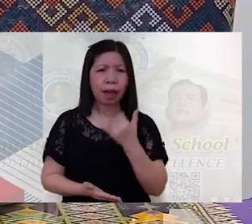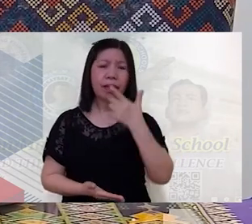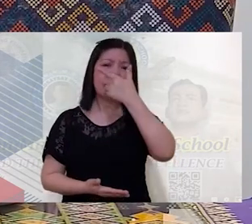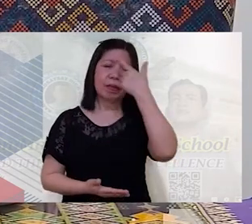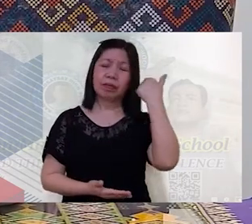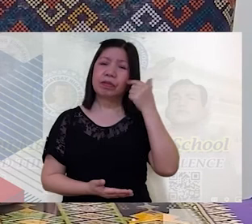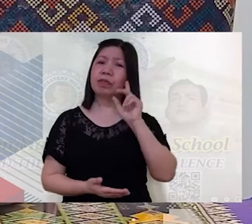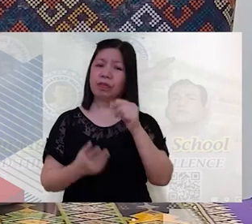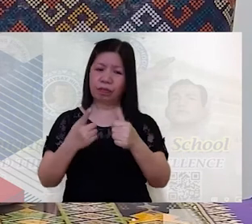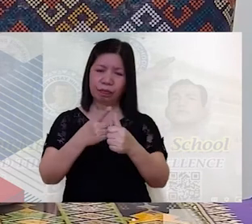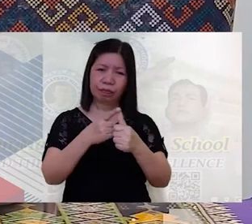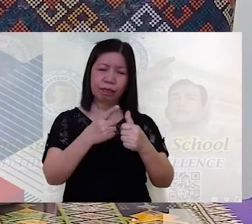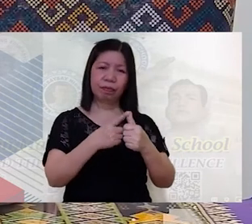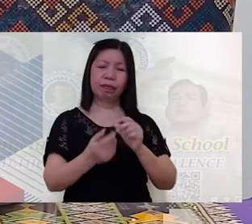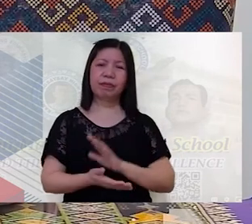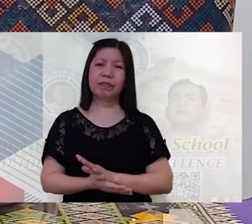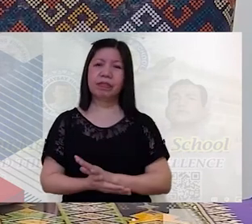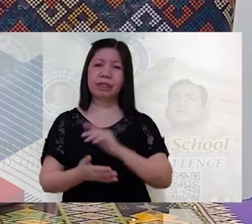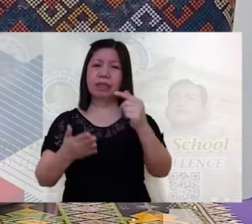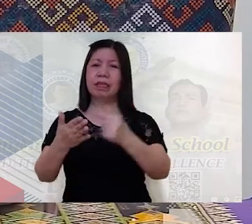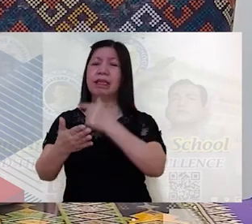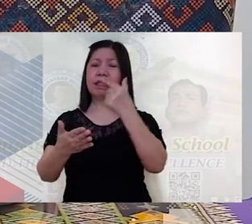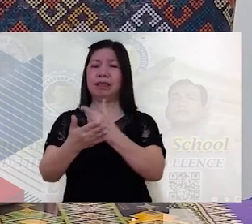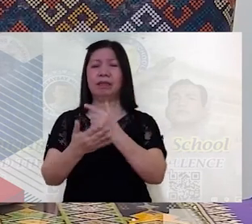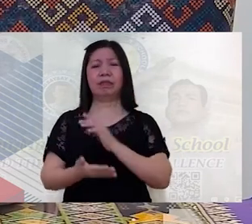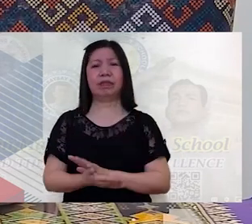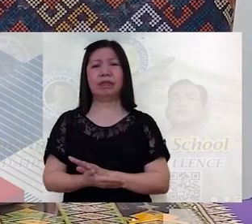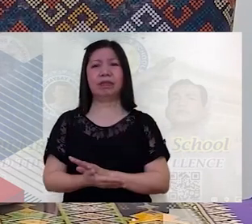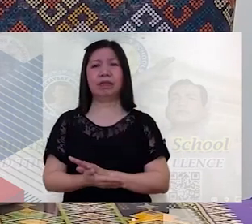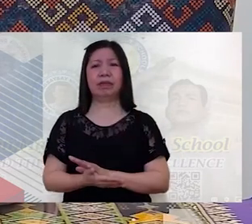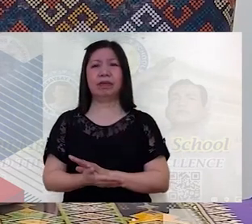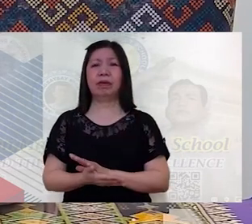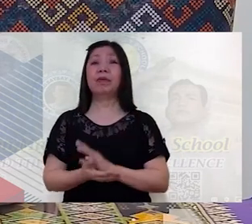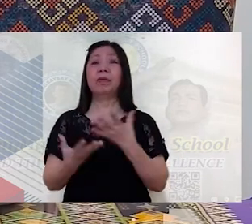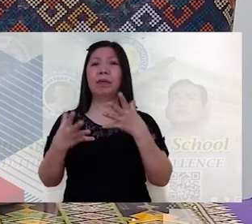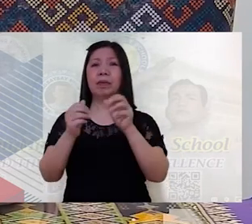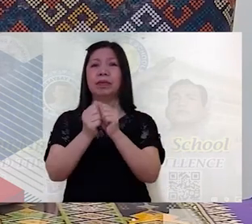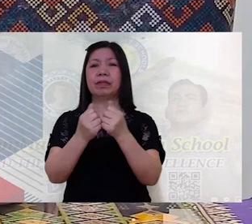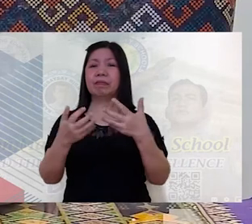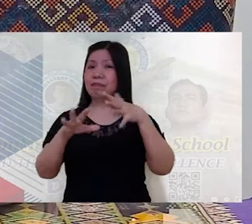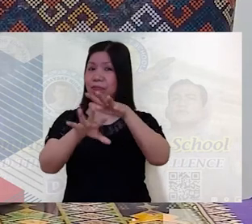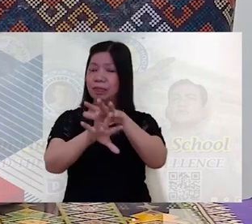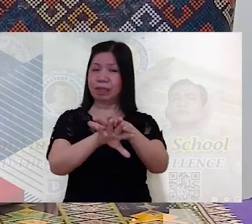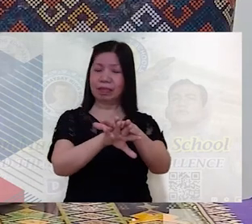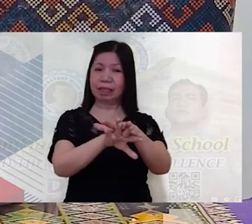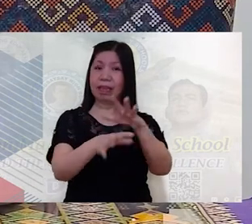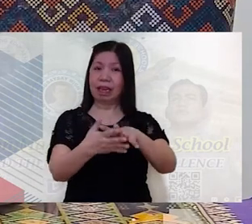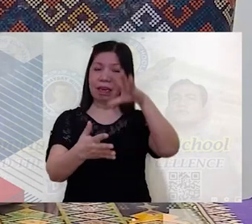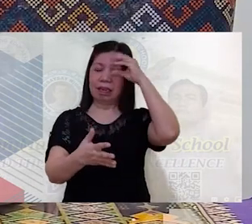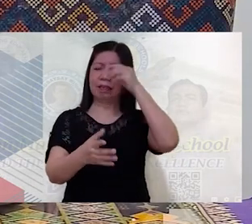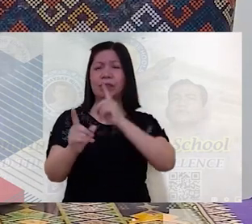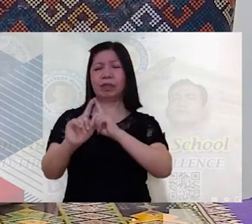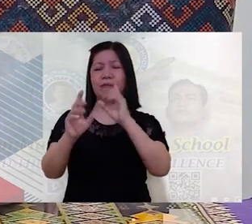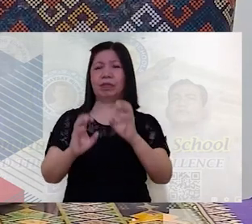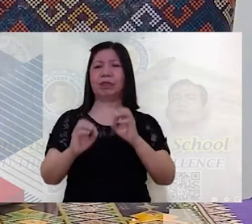you are the very first graduate of the blended learning response